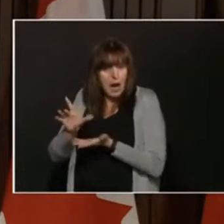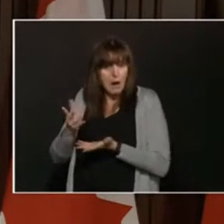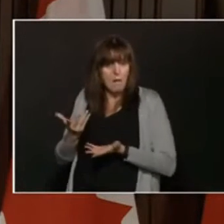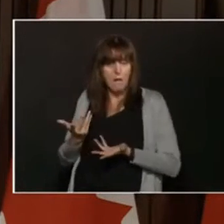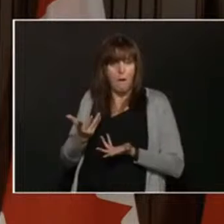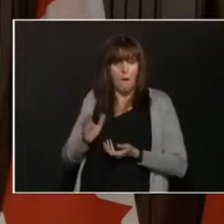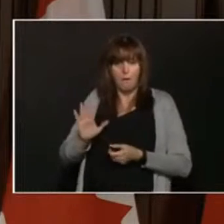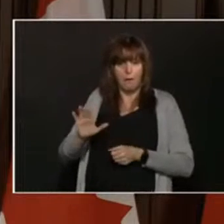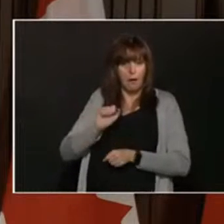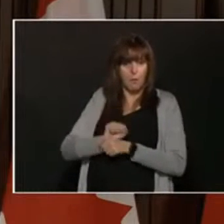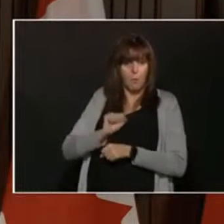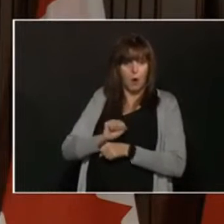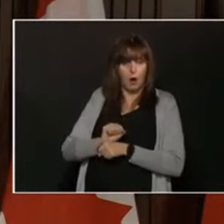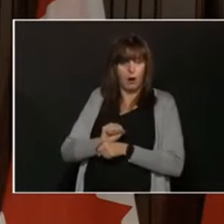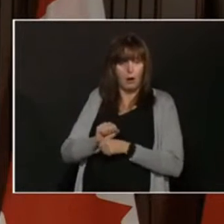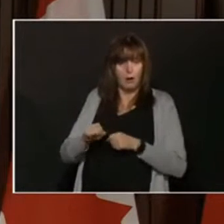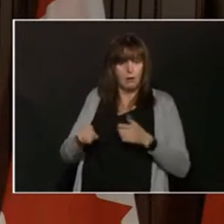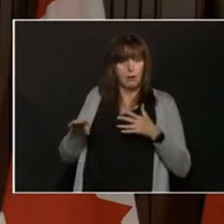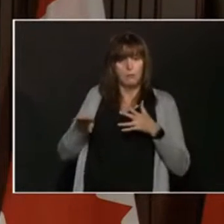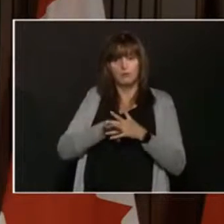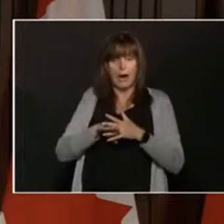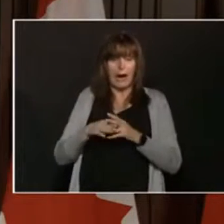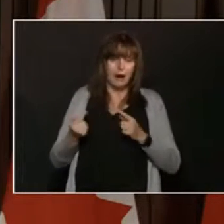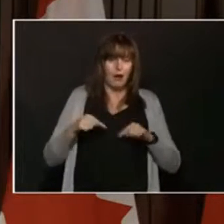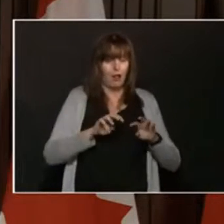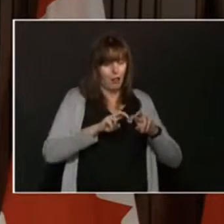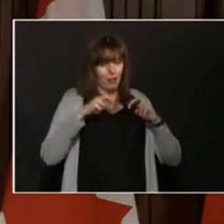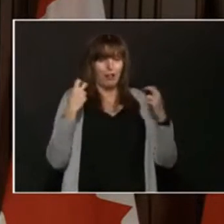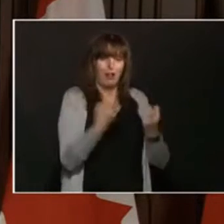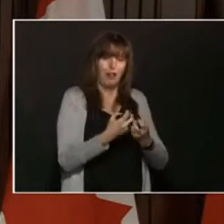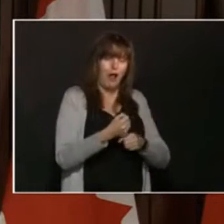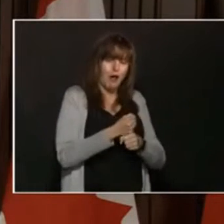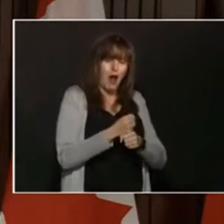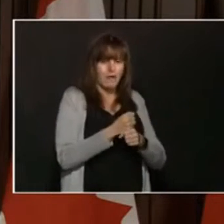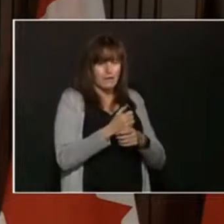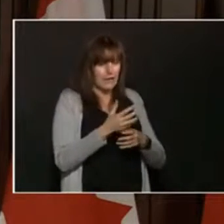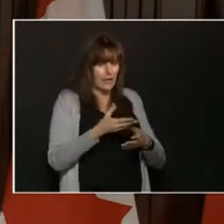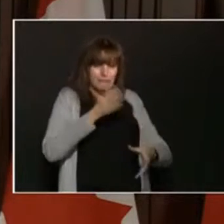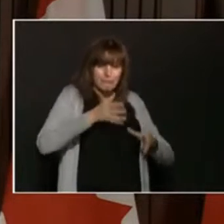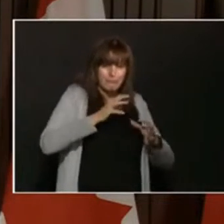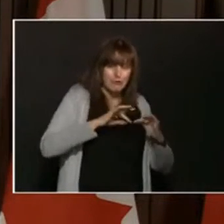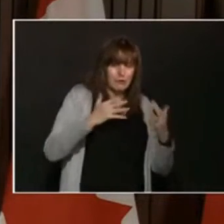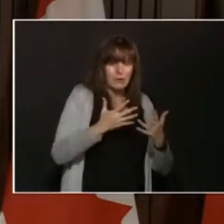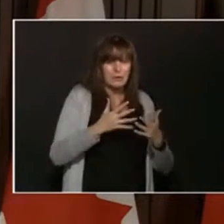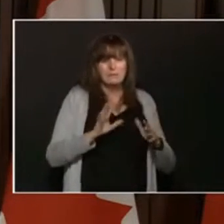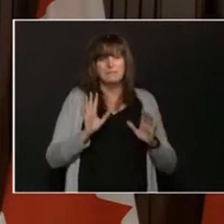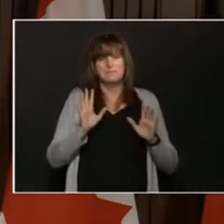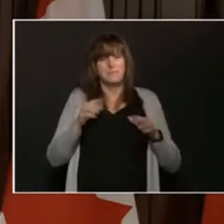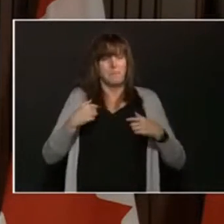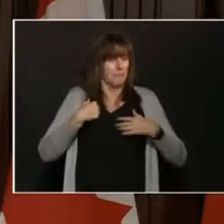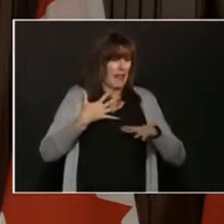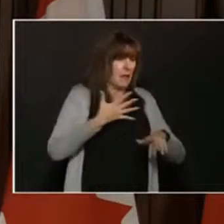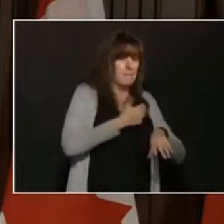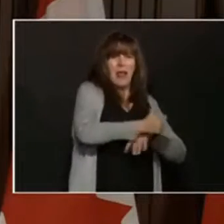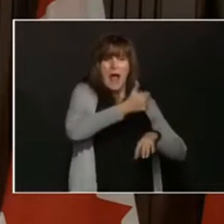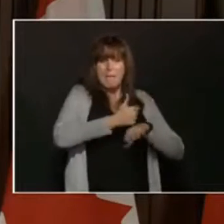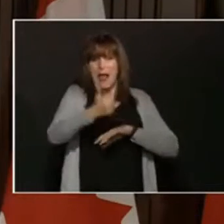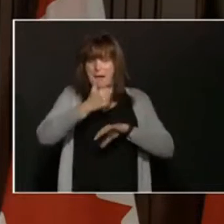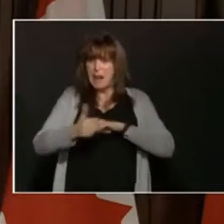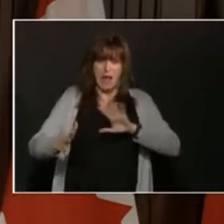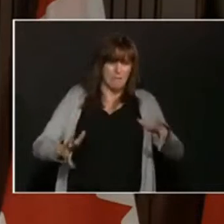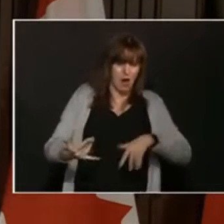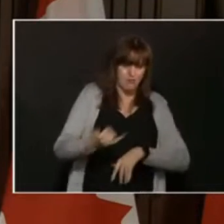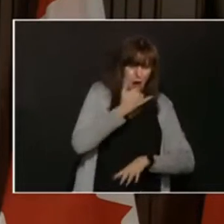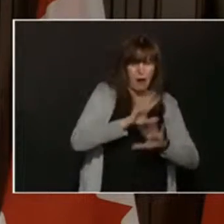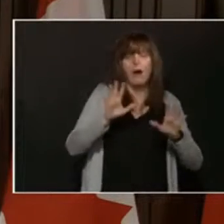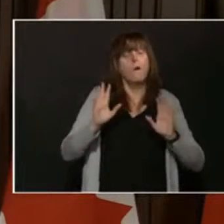having coffee together. Obviously, you can't wear a mask. So it's not like we're saying it's, people are doing this on purpose. I think